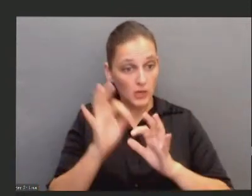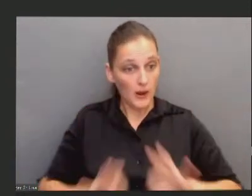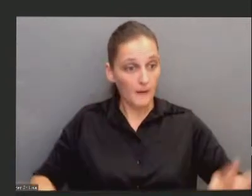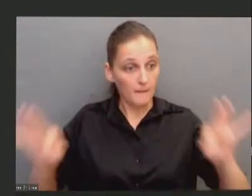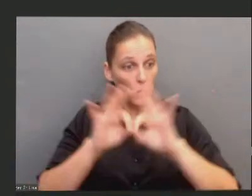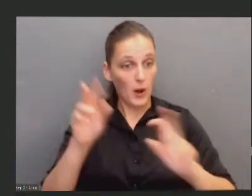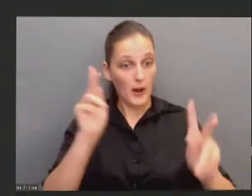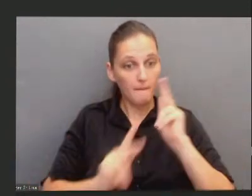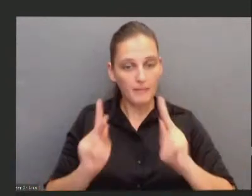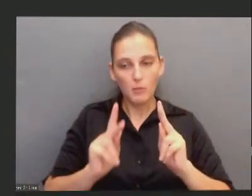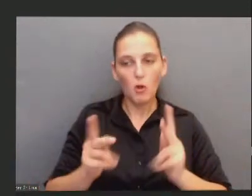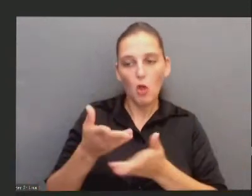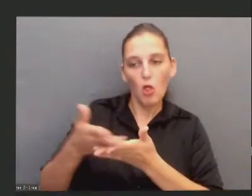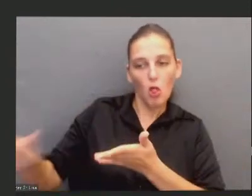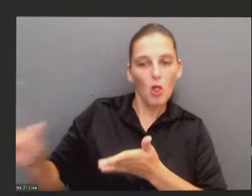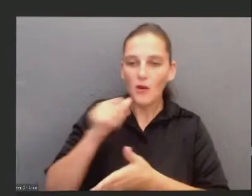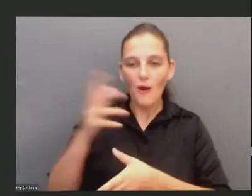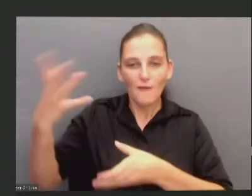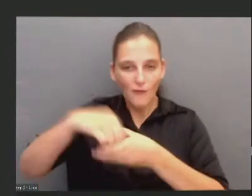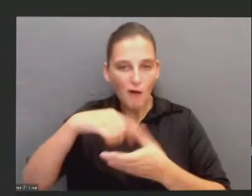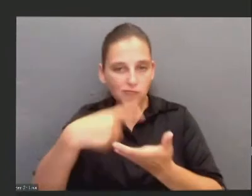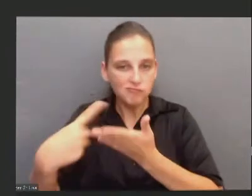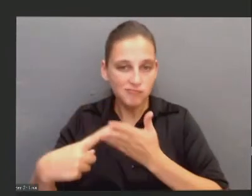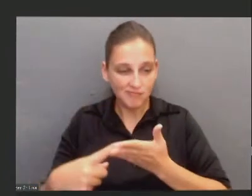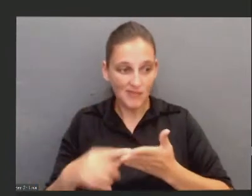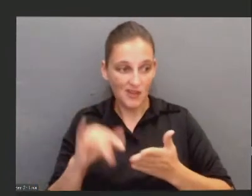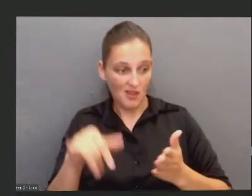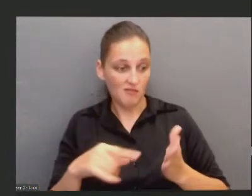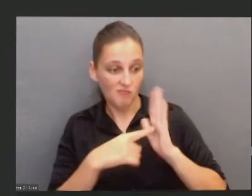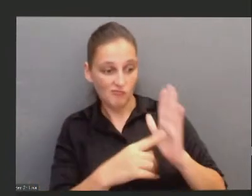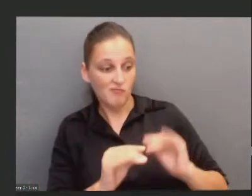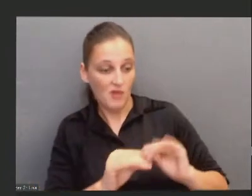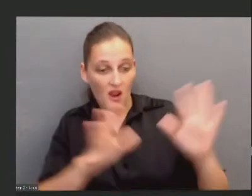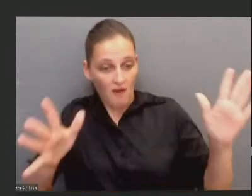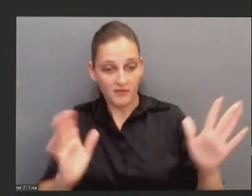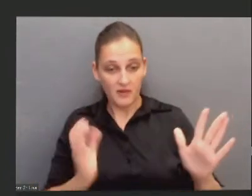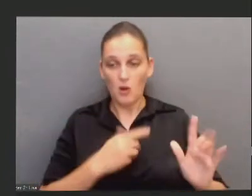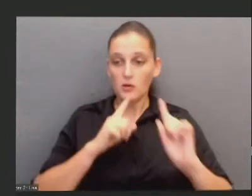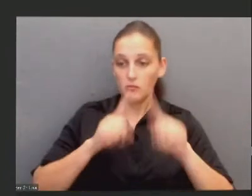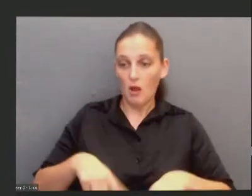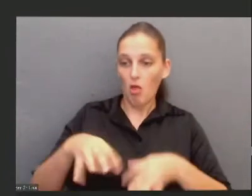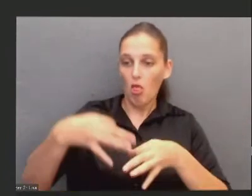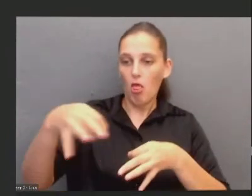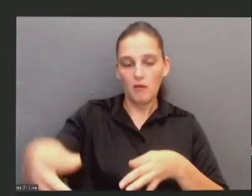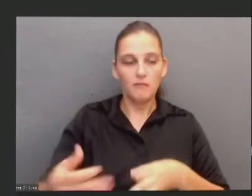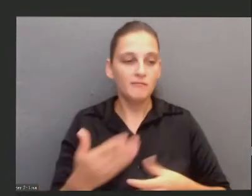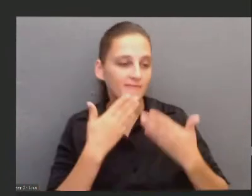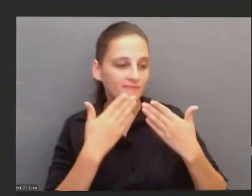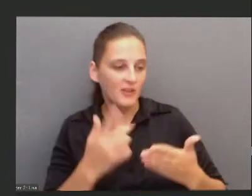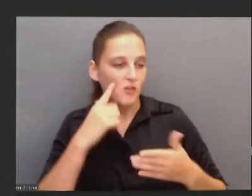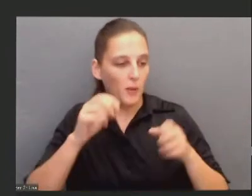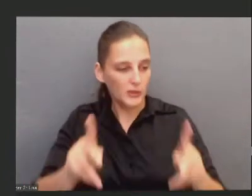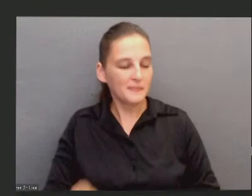those planning efforts. And I think it really showed in our implementation and in our response. So thank you. Thank you for the